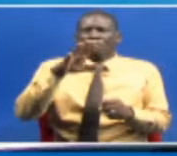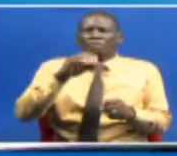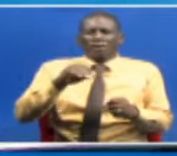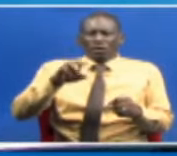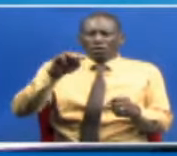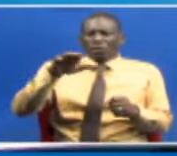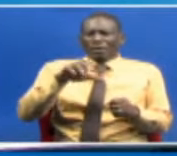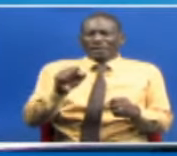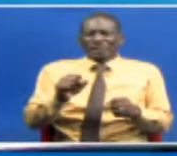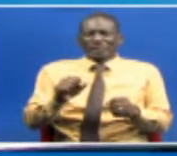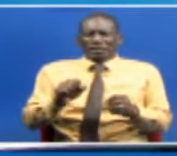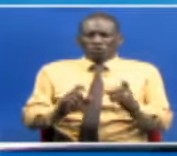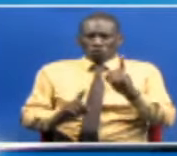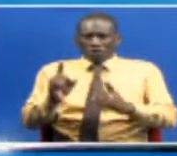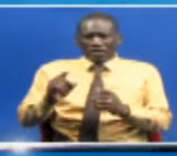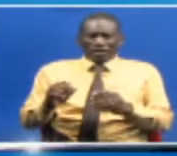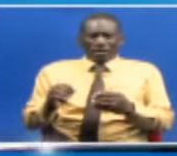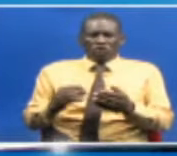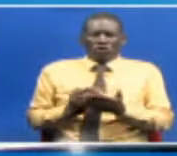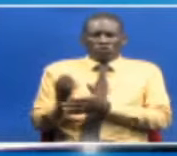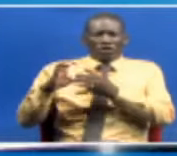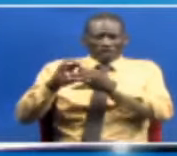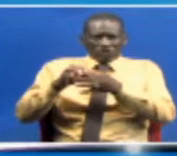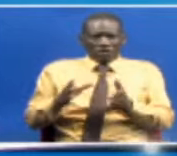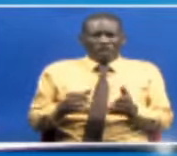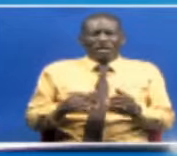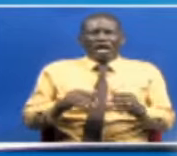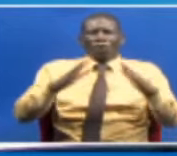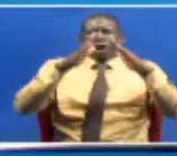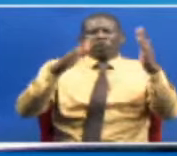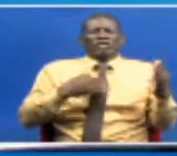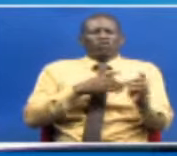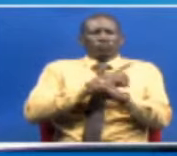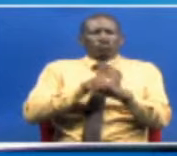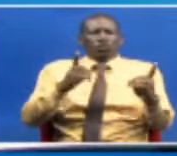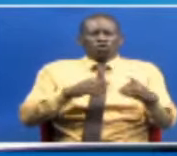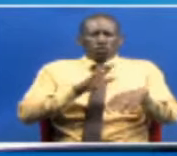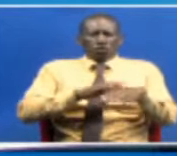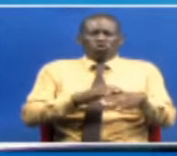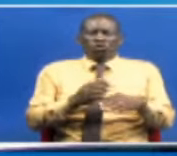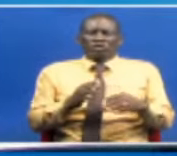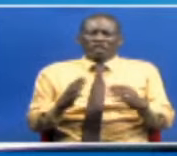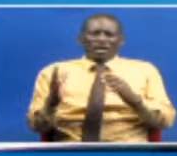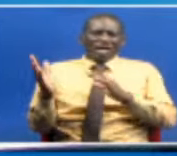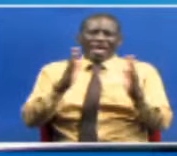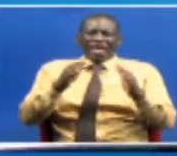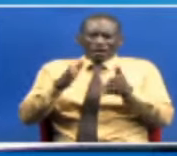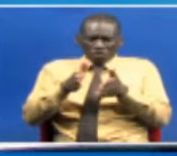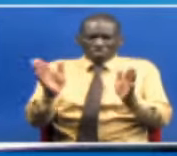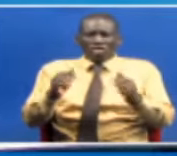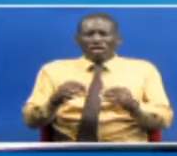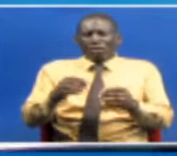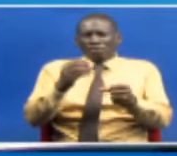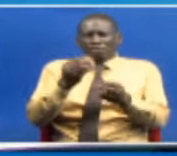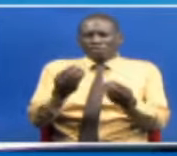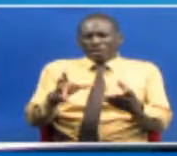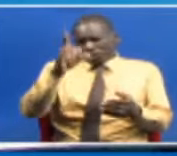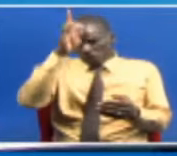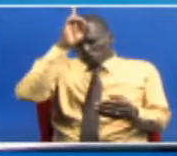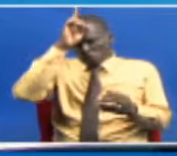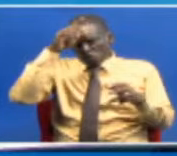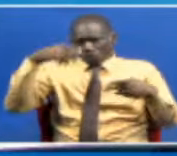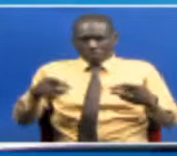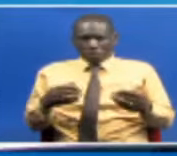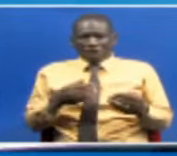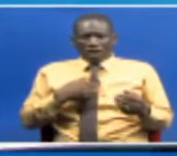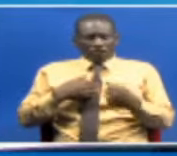our huts, they don't have good ventilation. Yes. And so a lot of our rural folks are really having